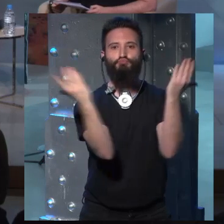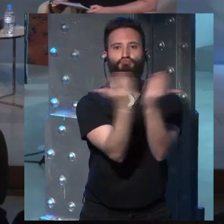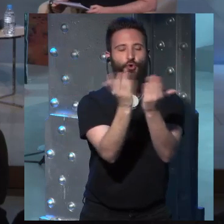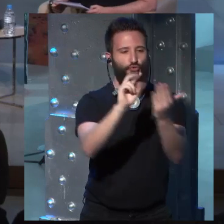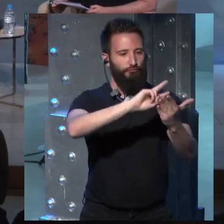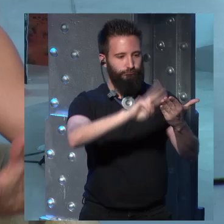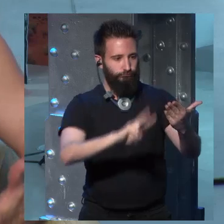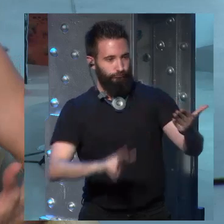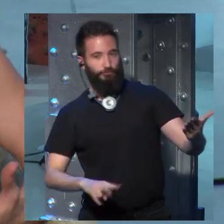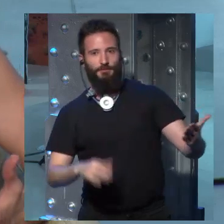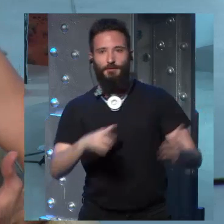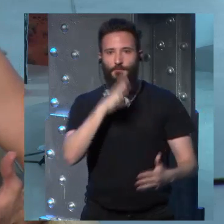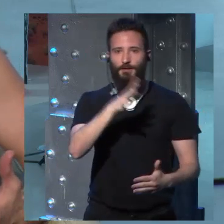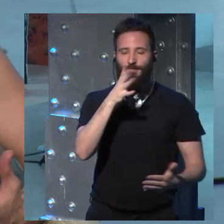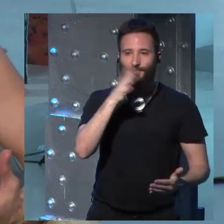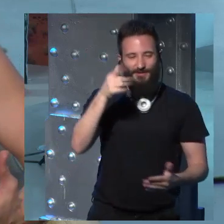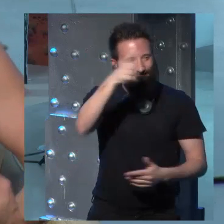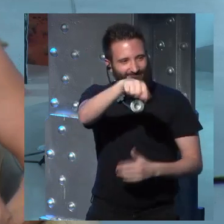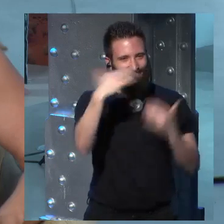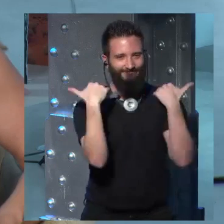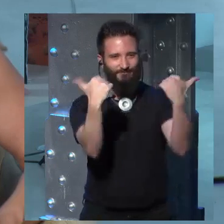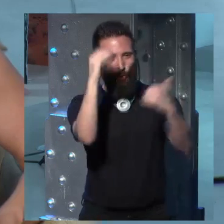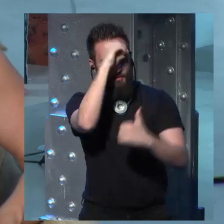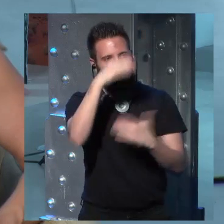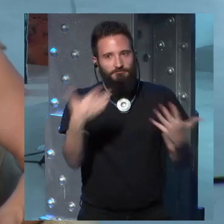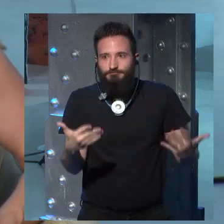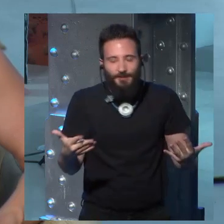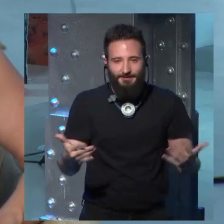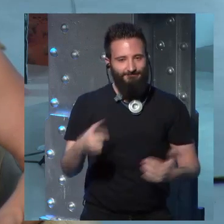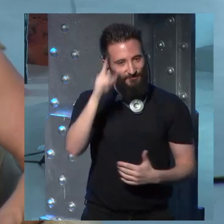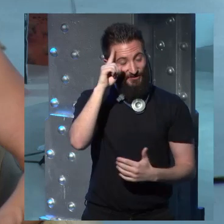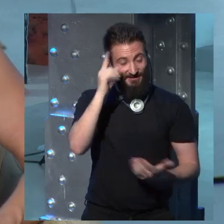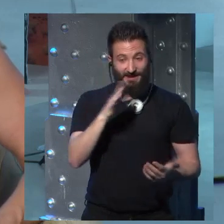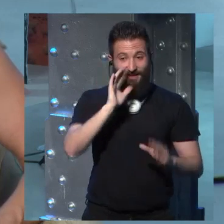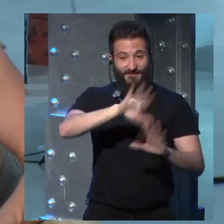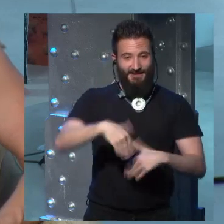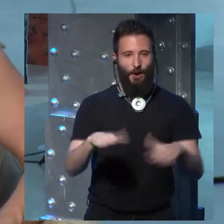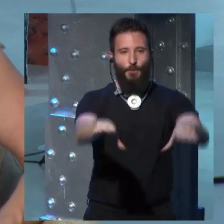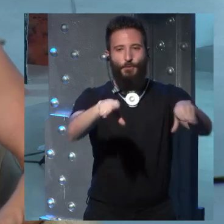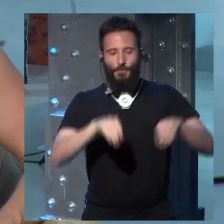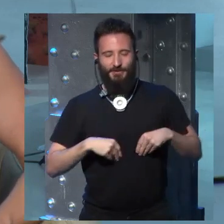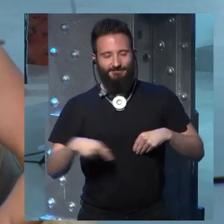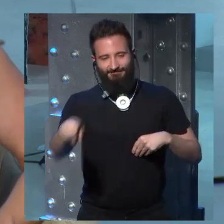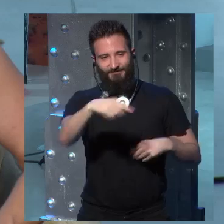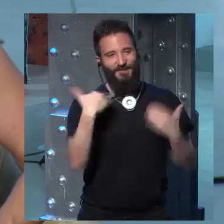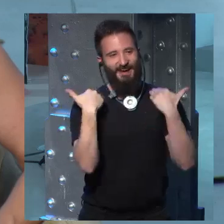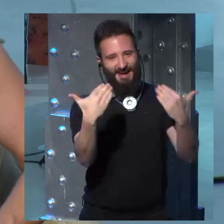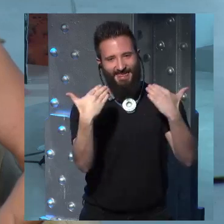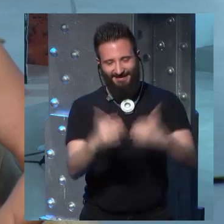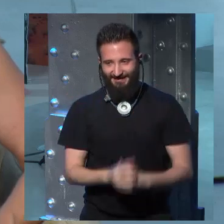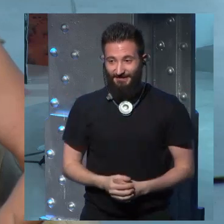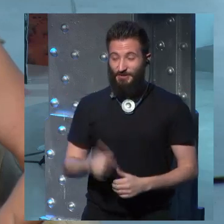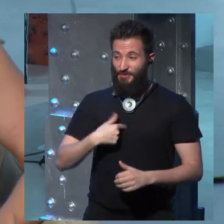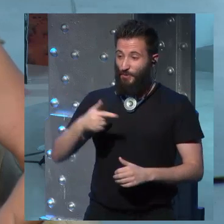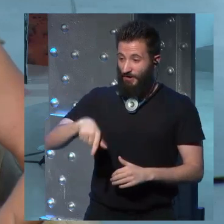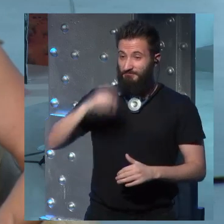think. But they embrace us, and we were very grateful for that. I'm still shocked, even at being here, and even at a